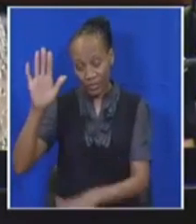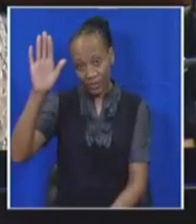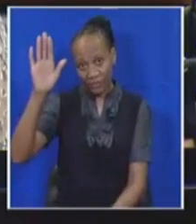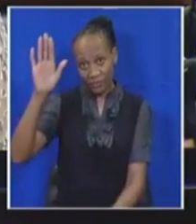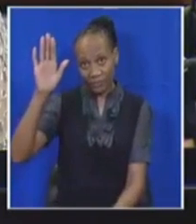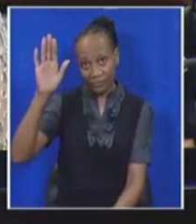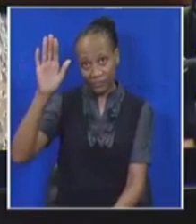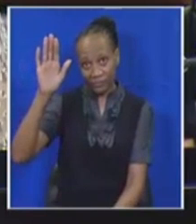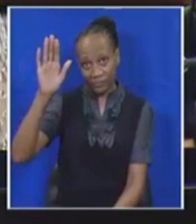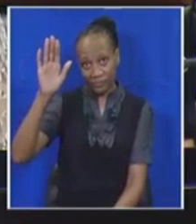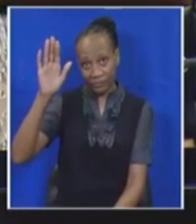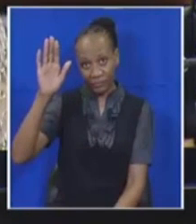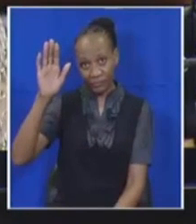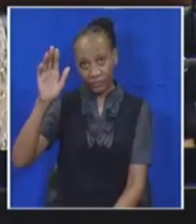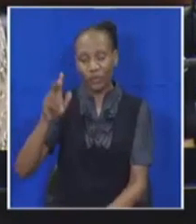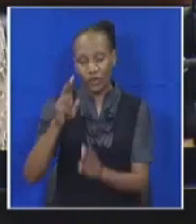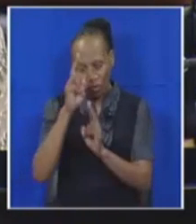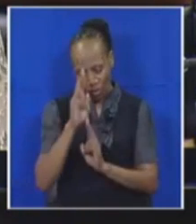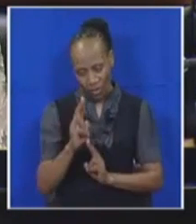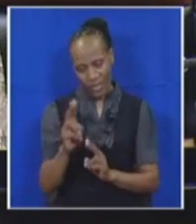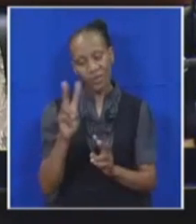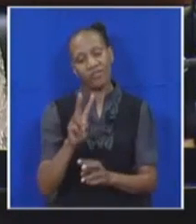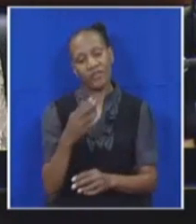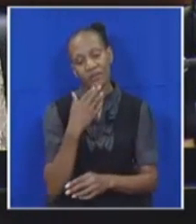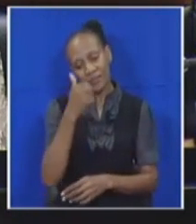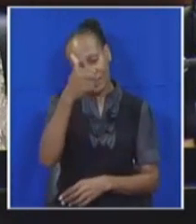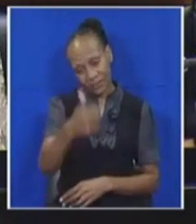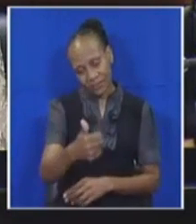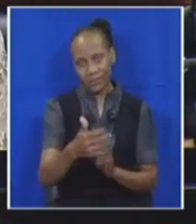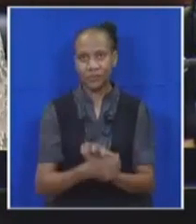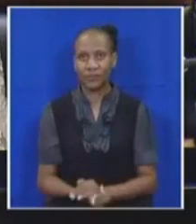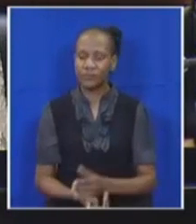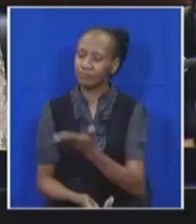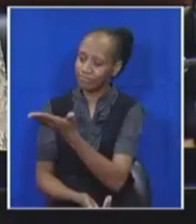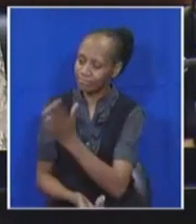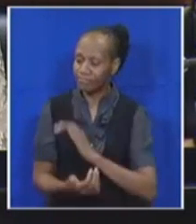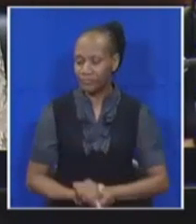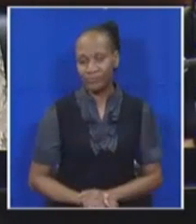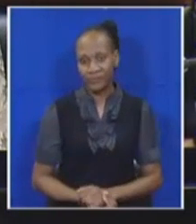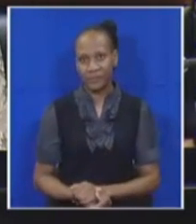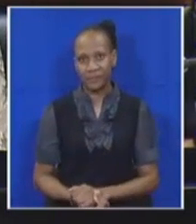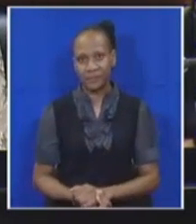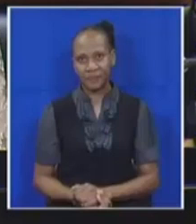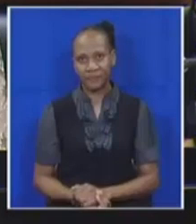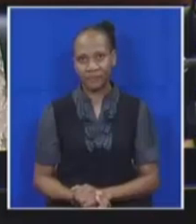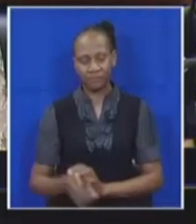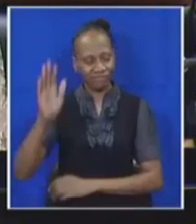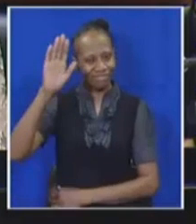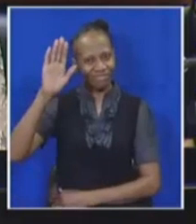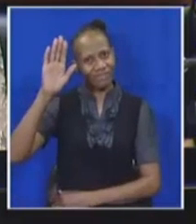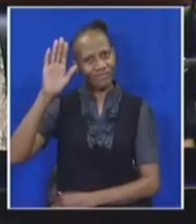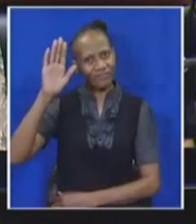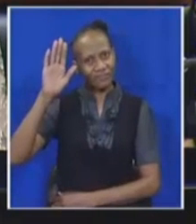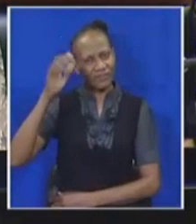now. Honourable Van Damme, please take your seat. You are recognized, sir. I raise an order, Speaker, in terms